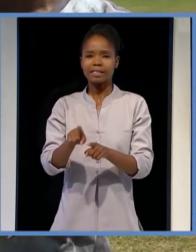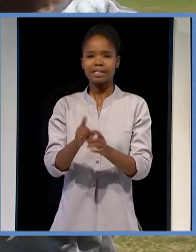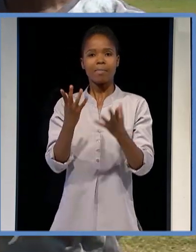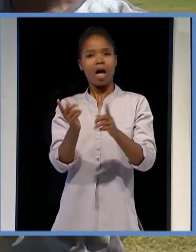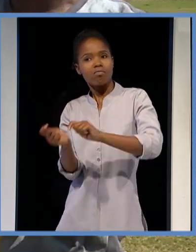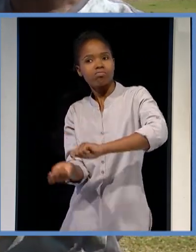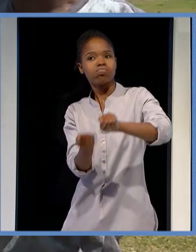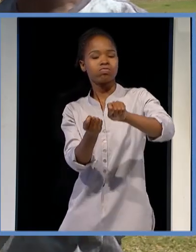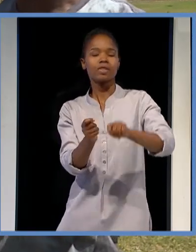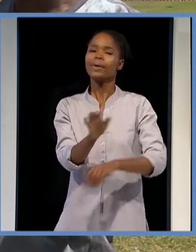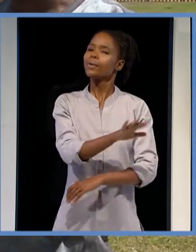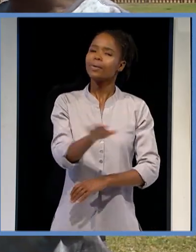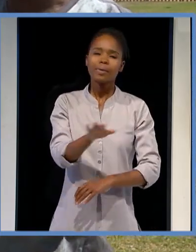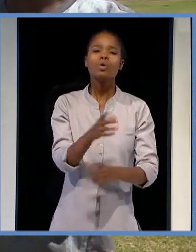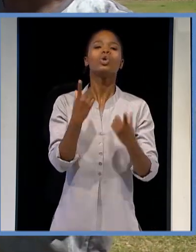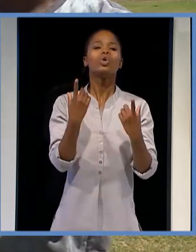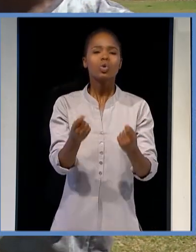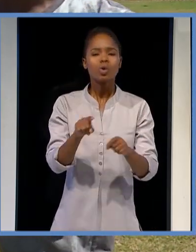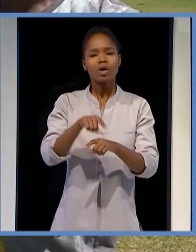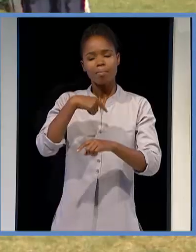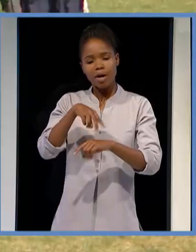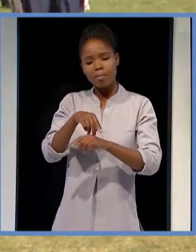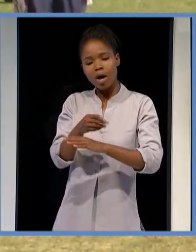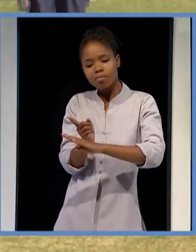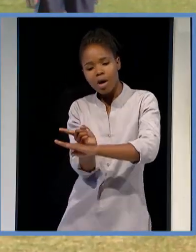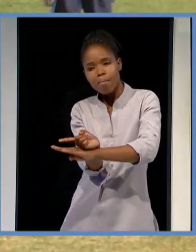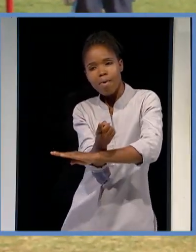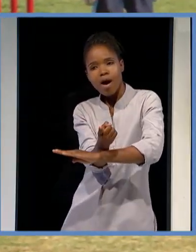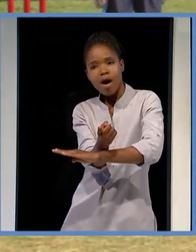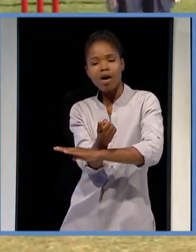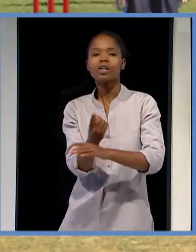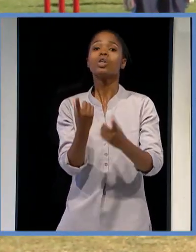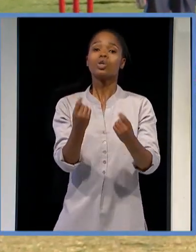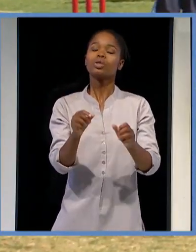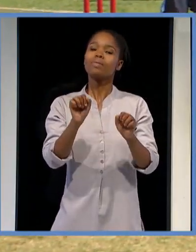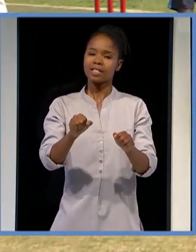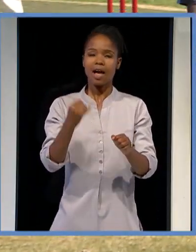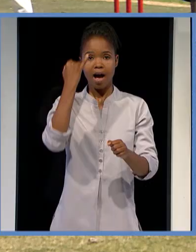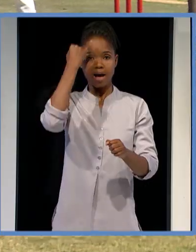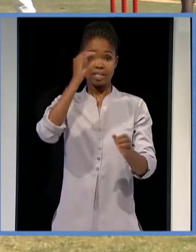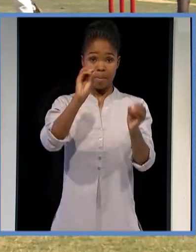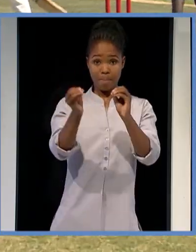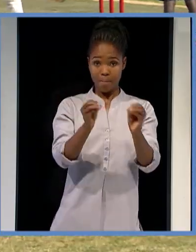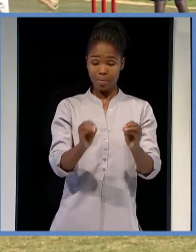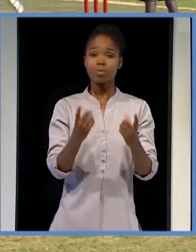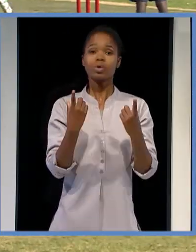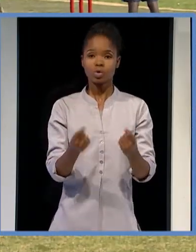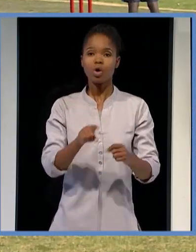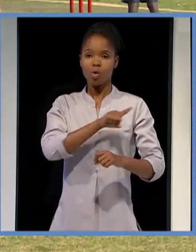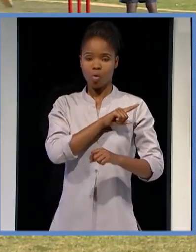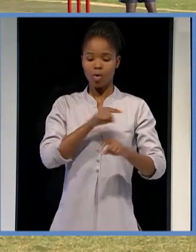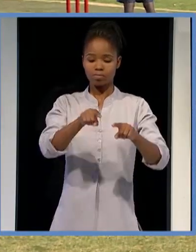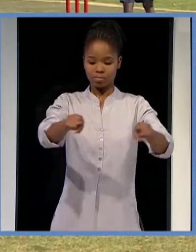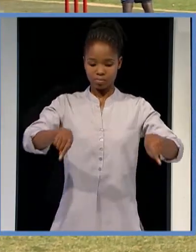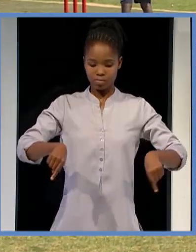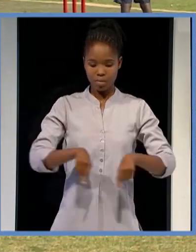air. So what's that difference about? Yeah, so it's a makeshift way, because in the normal game that you've got your cover drive, you've